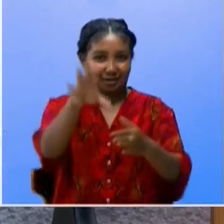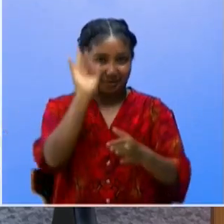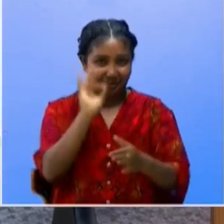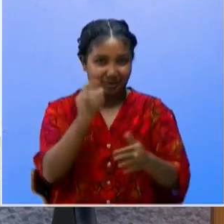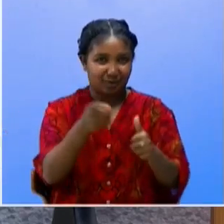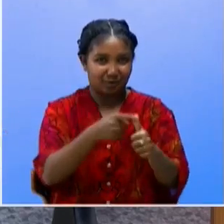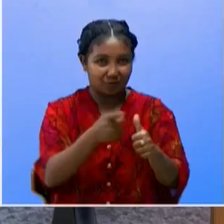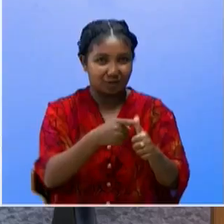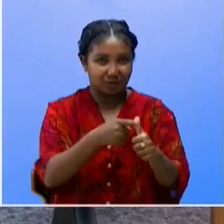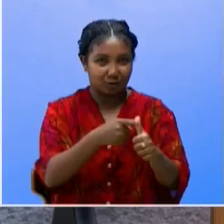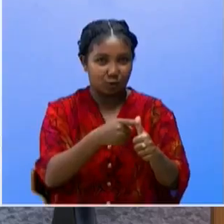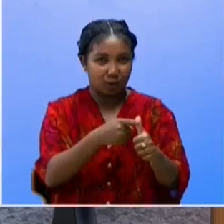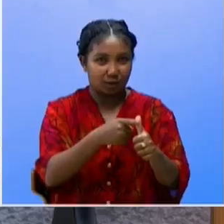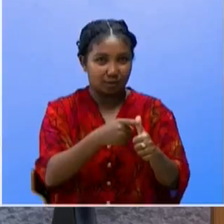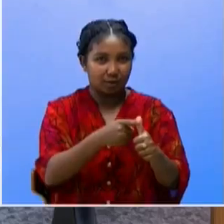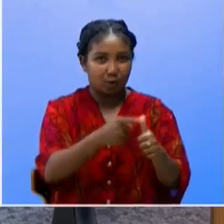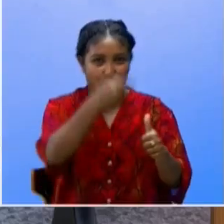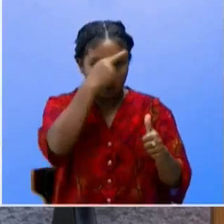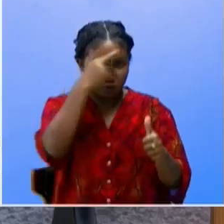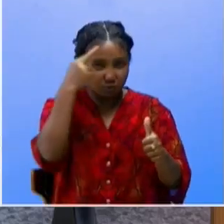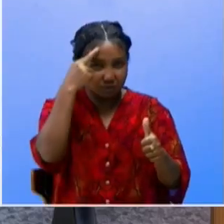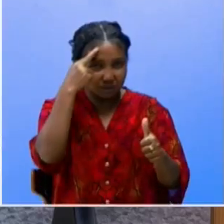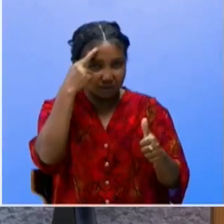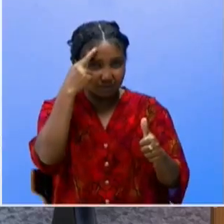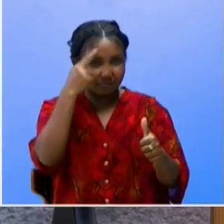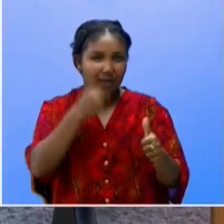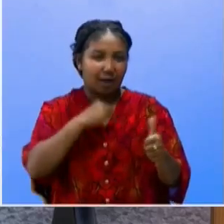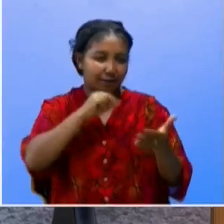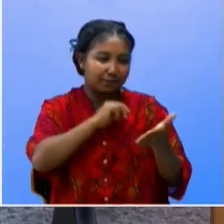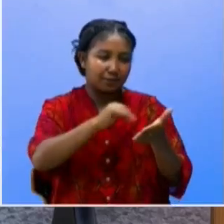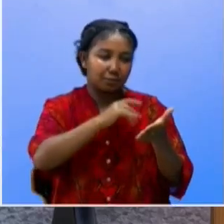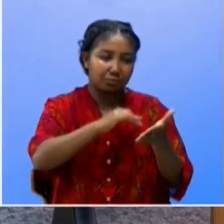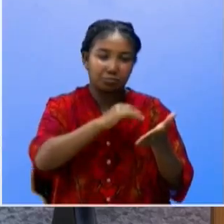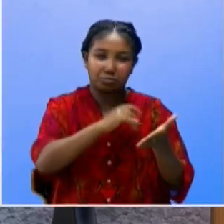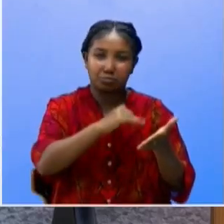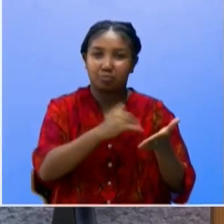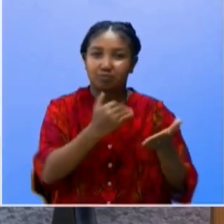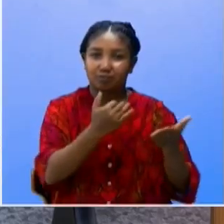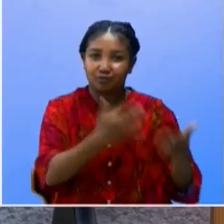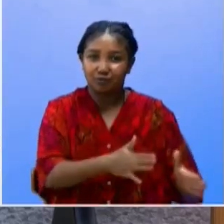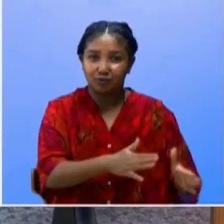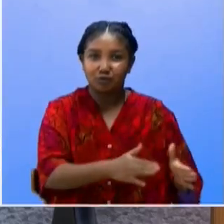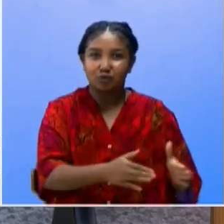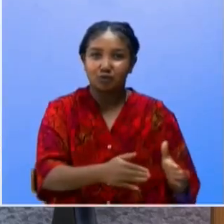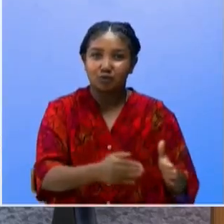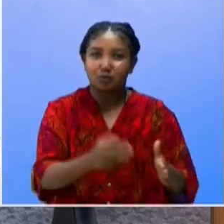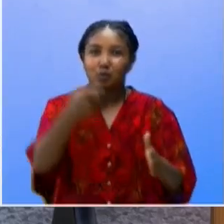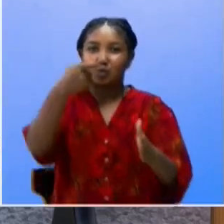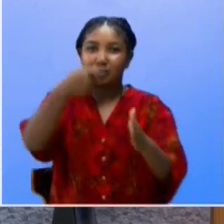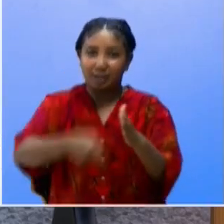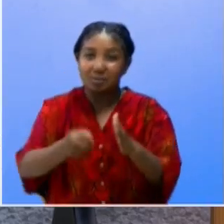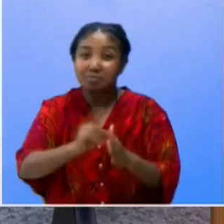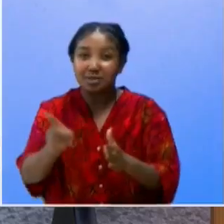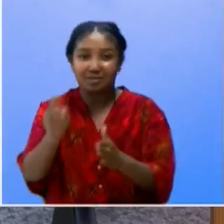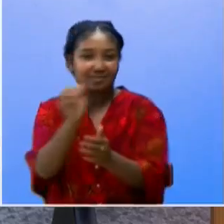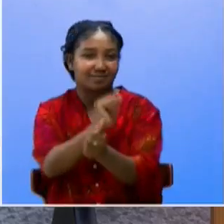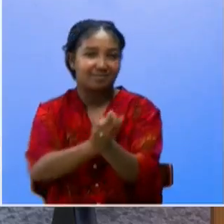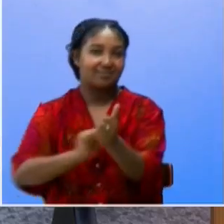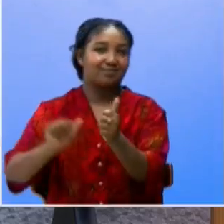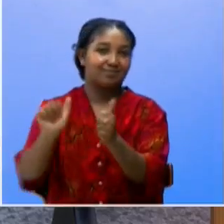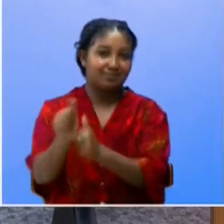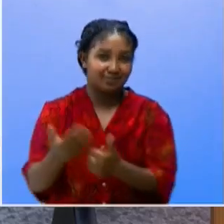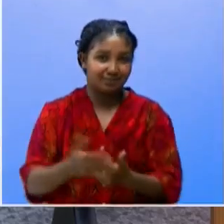The first one is the cause. I have studied hard. For that reason, I passed the